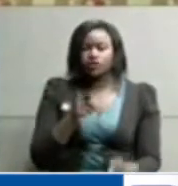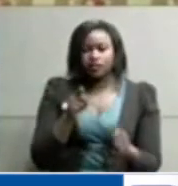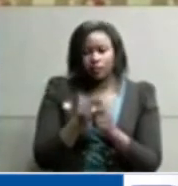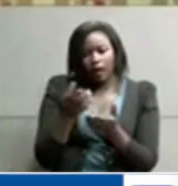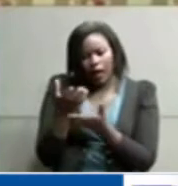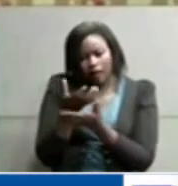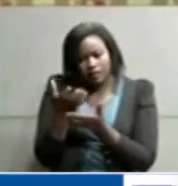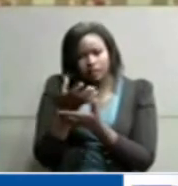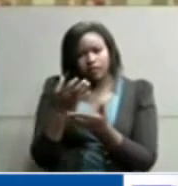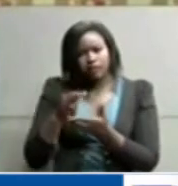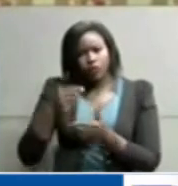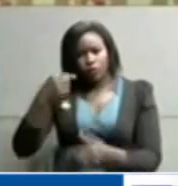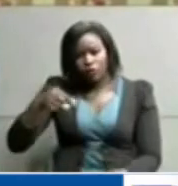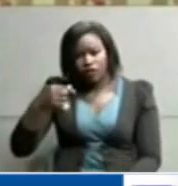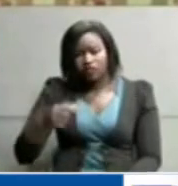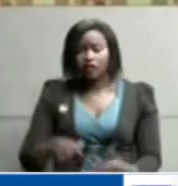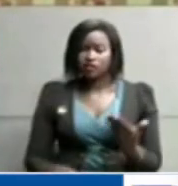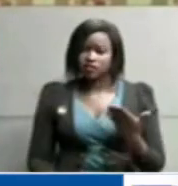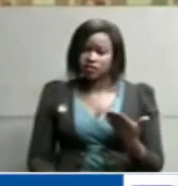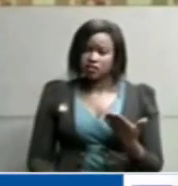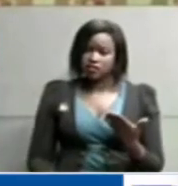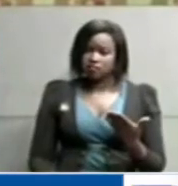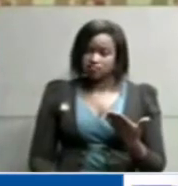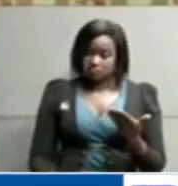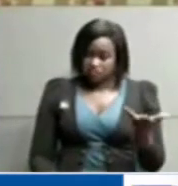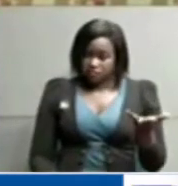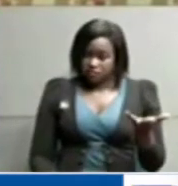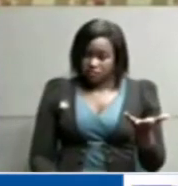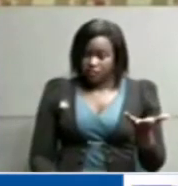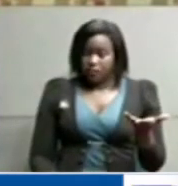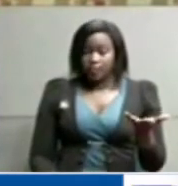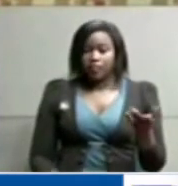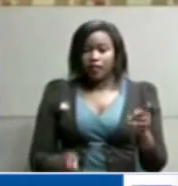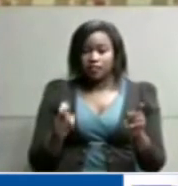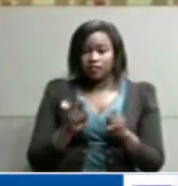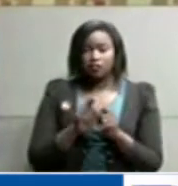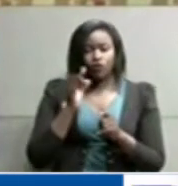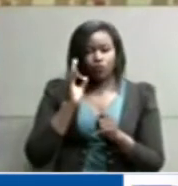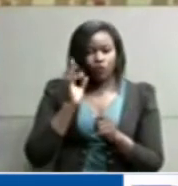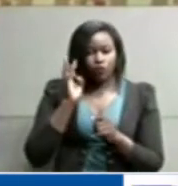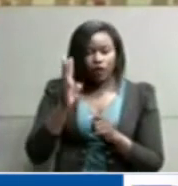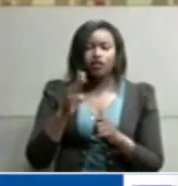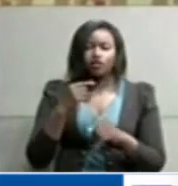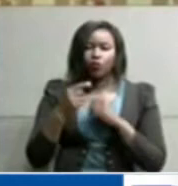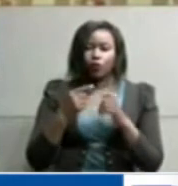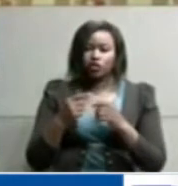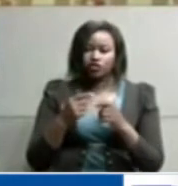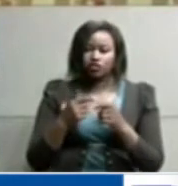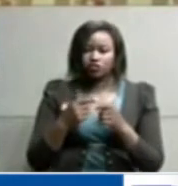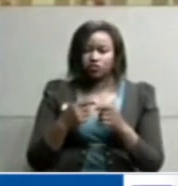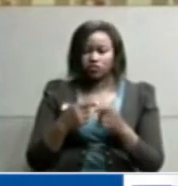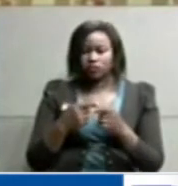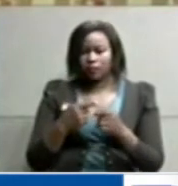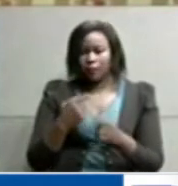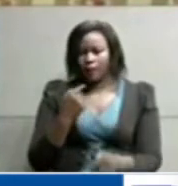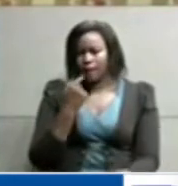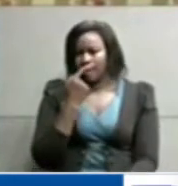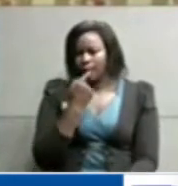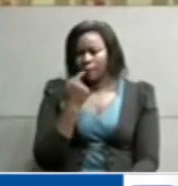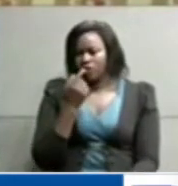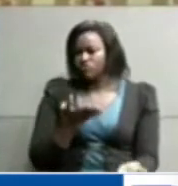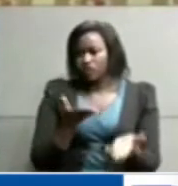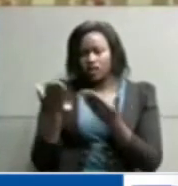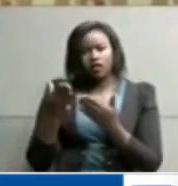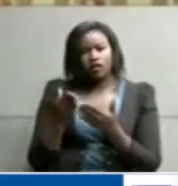if you qualify. If you fit the case definition, then they will pick the specimen. It's not your responsibility to find where they are